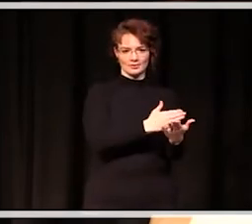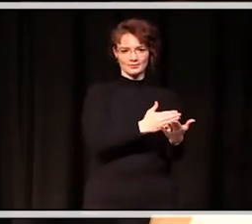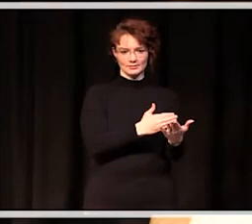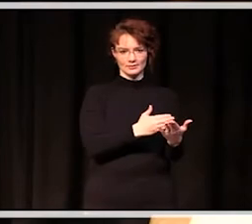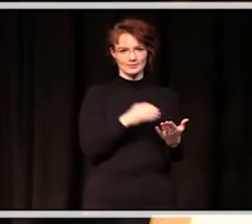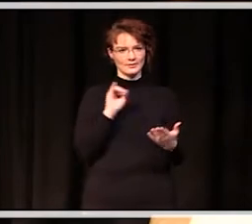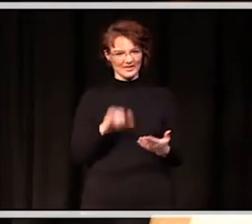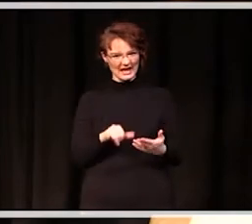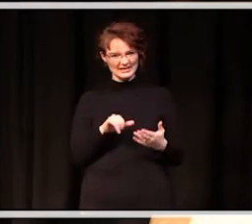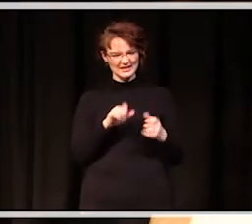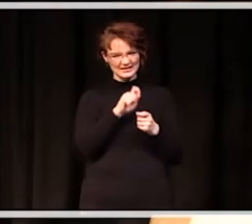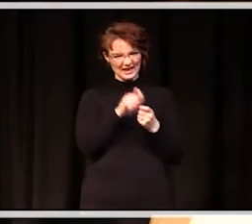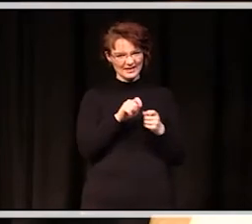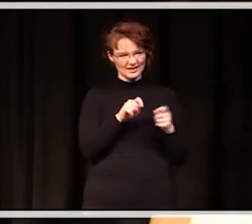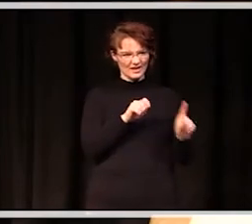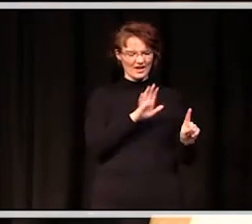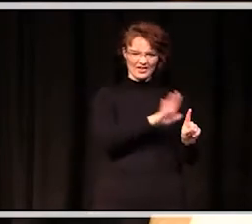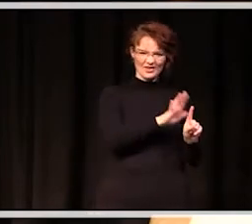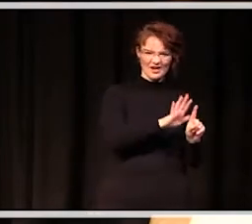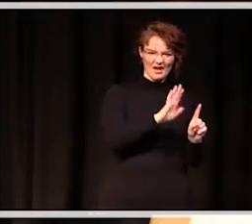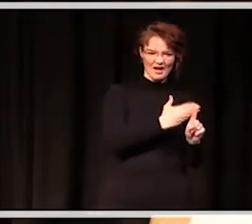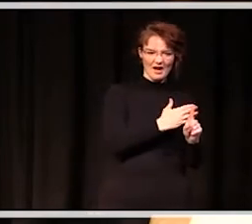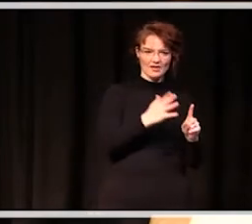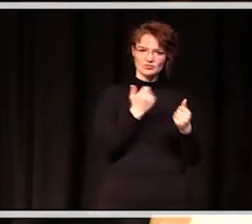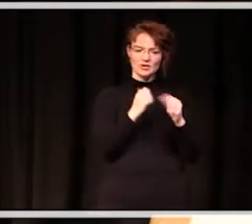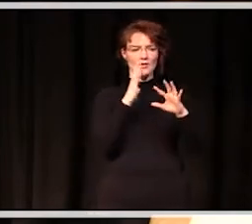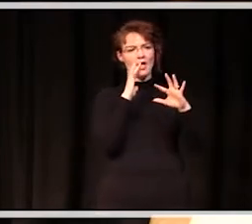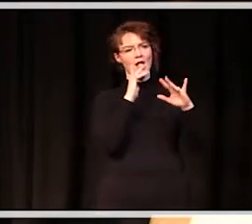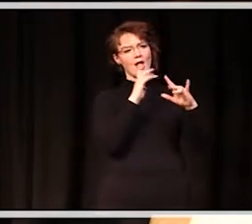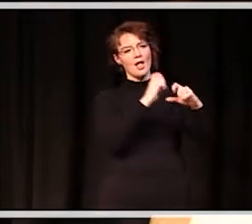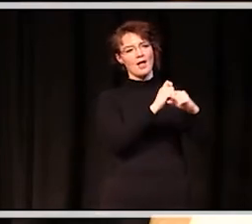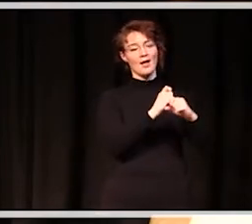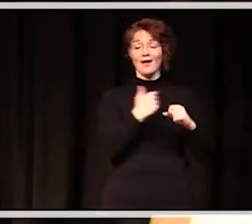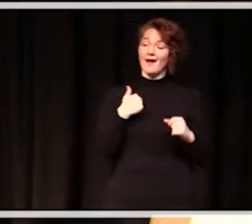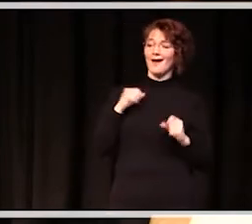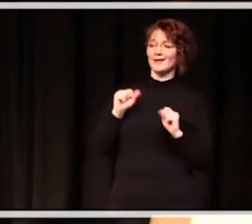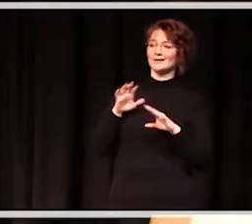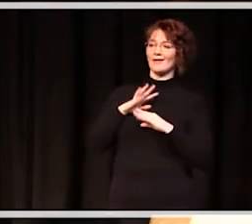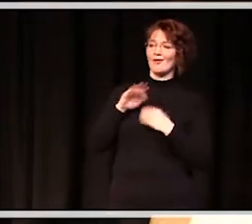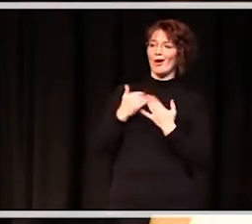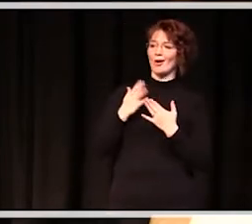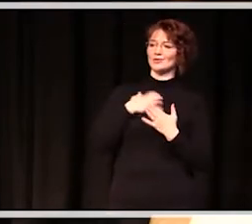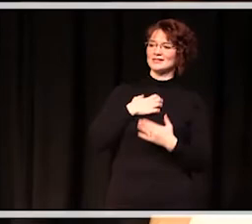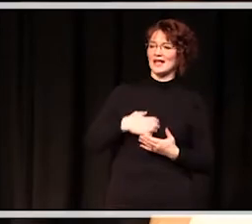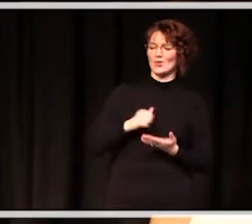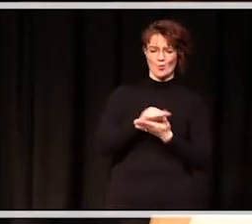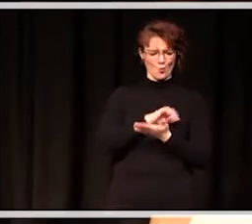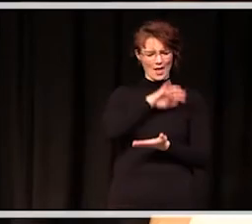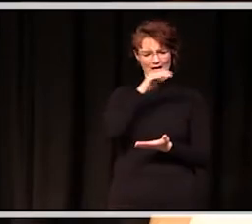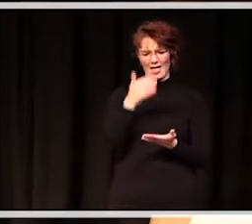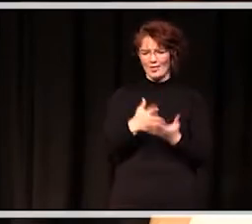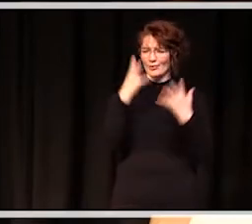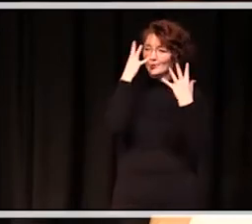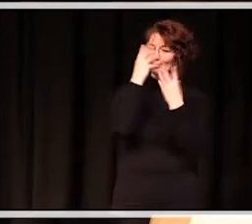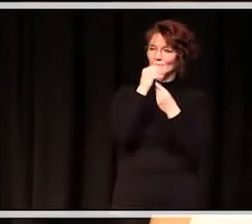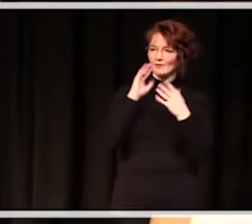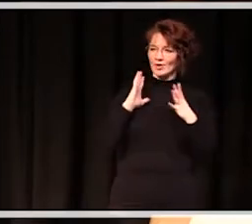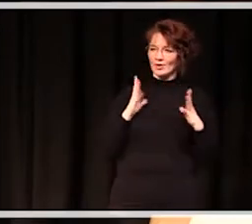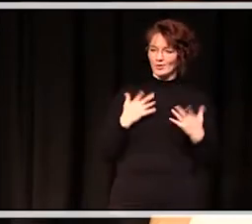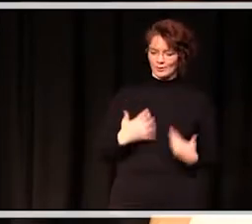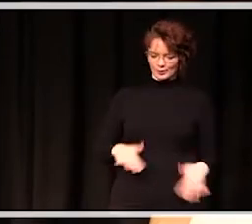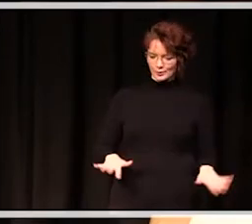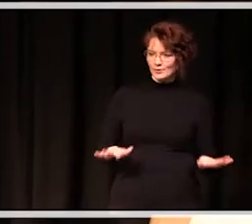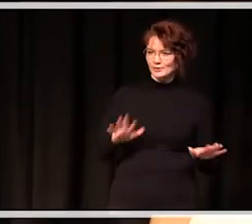what this is. It's like the siren's call. It's like, look, I can satisfy all your desires. Wealth, beauty,